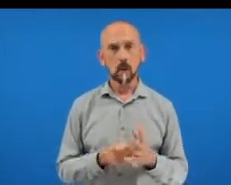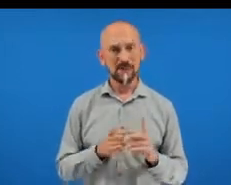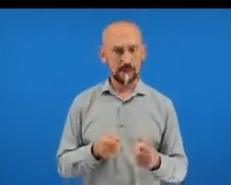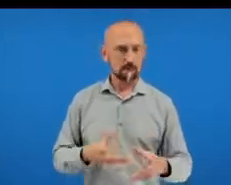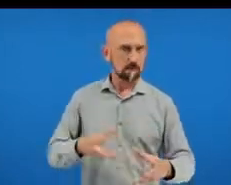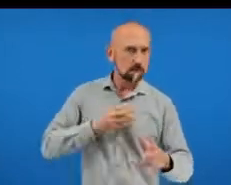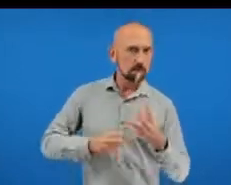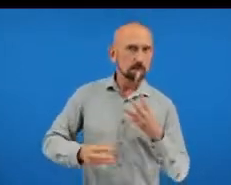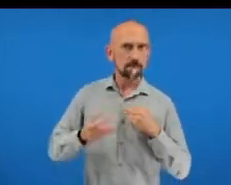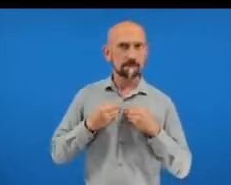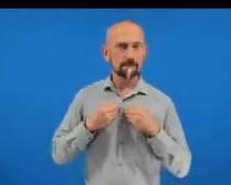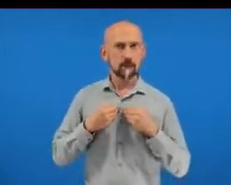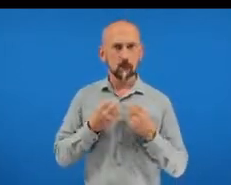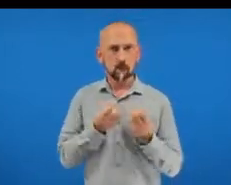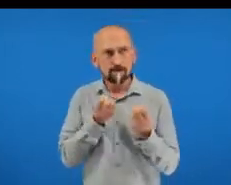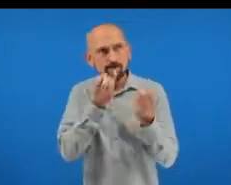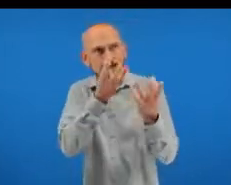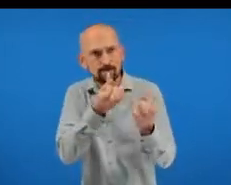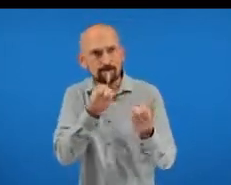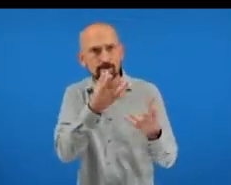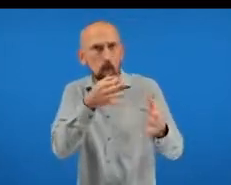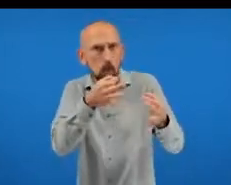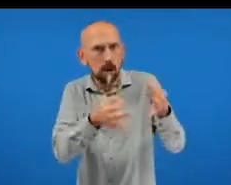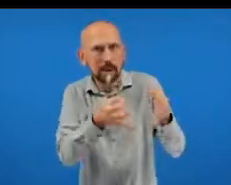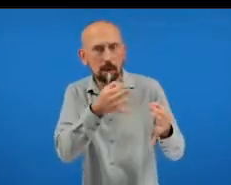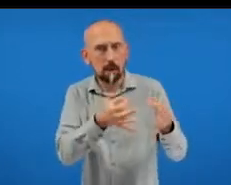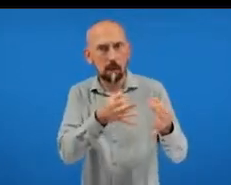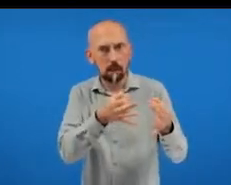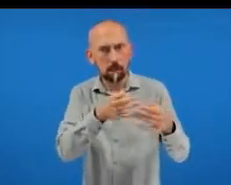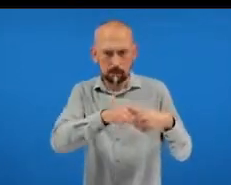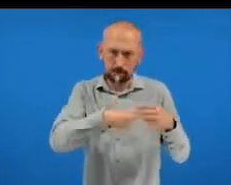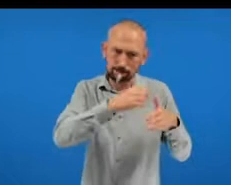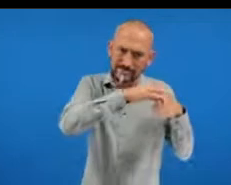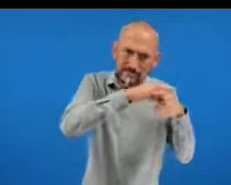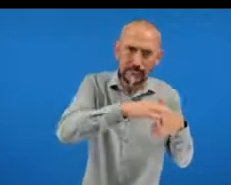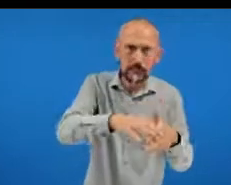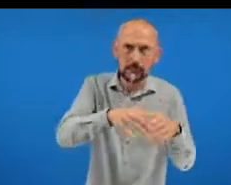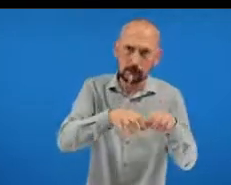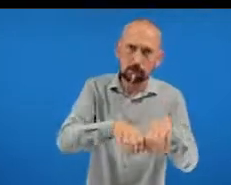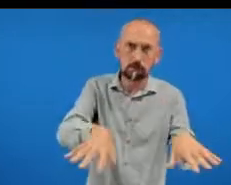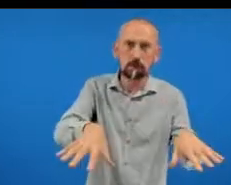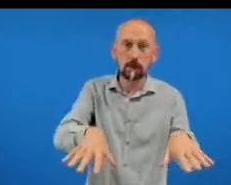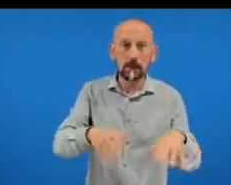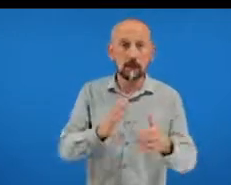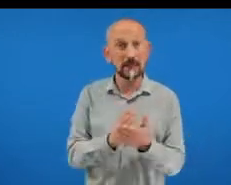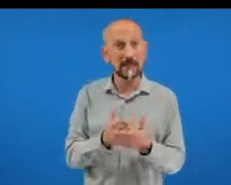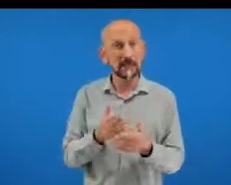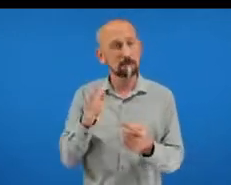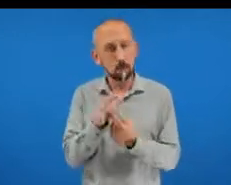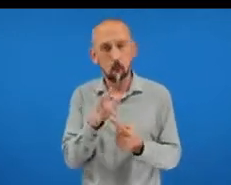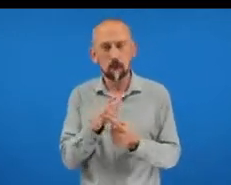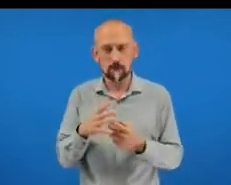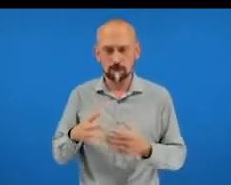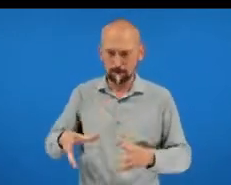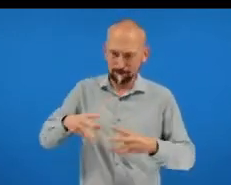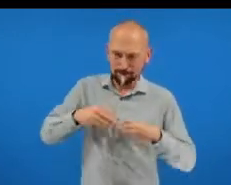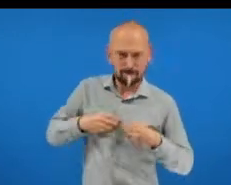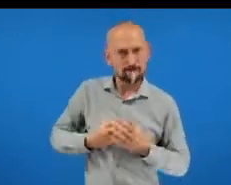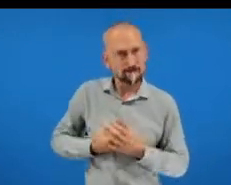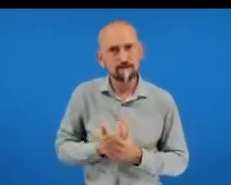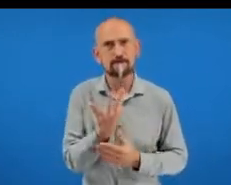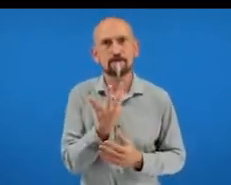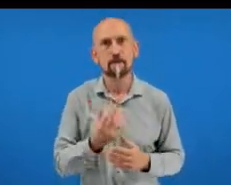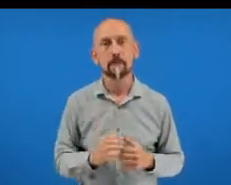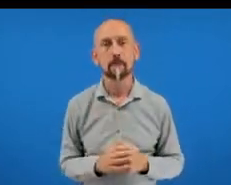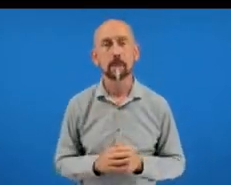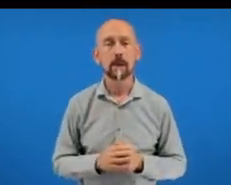into political leadership has been an amazing journey. But I do think it's a path